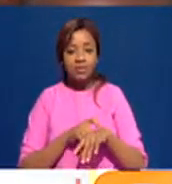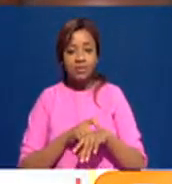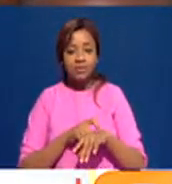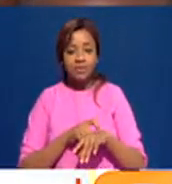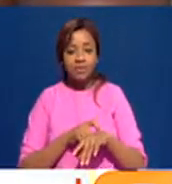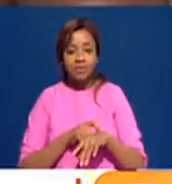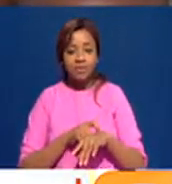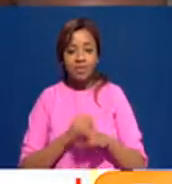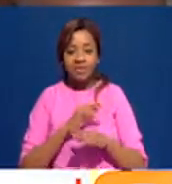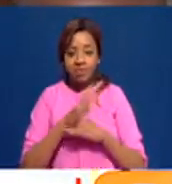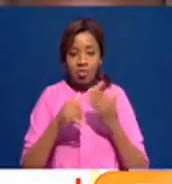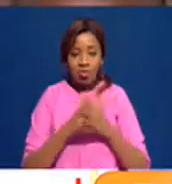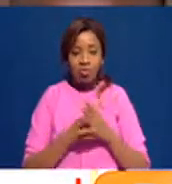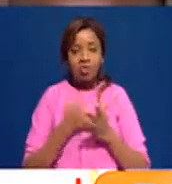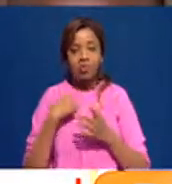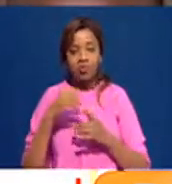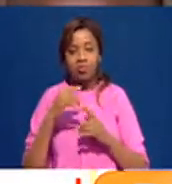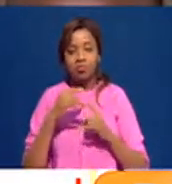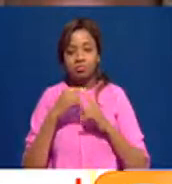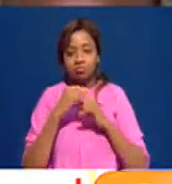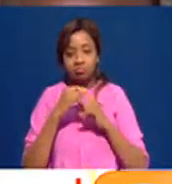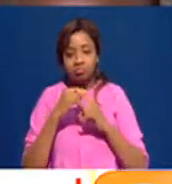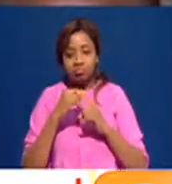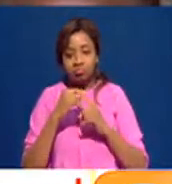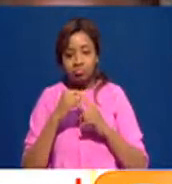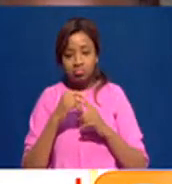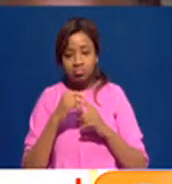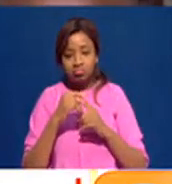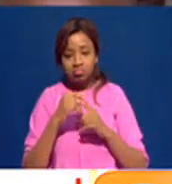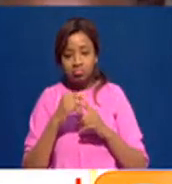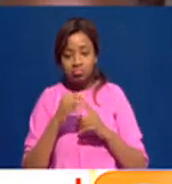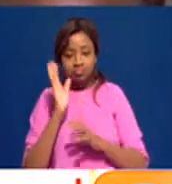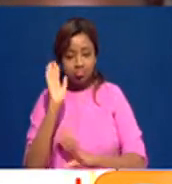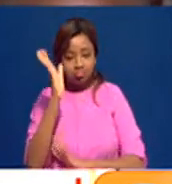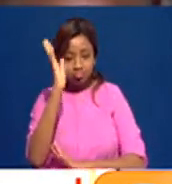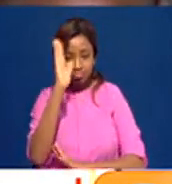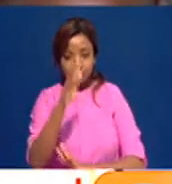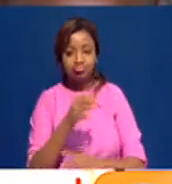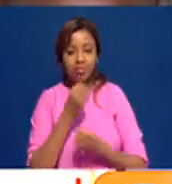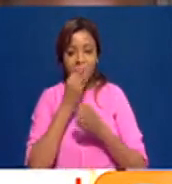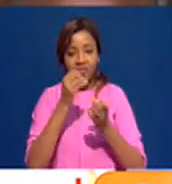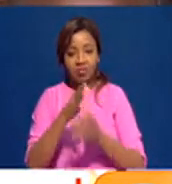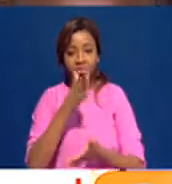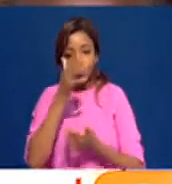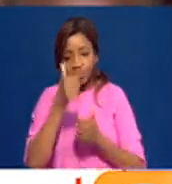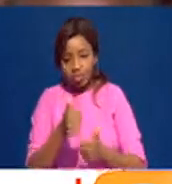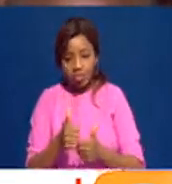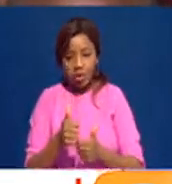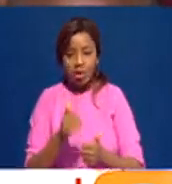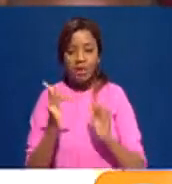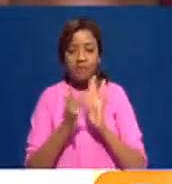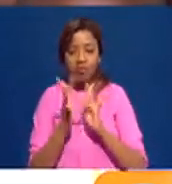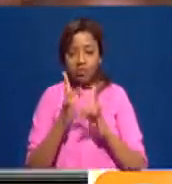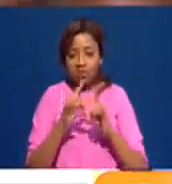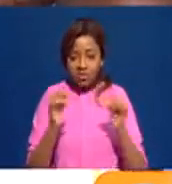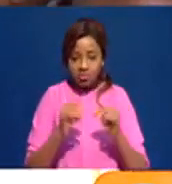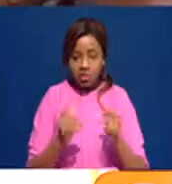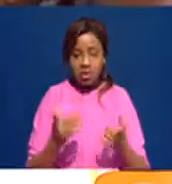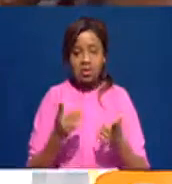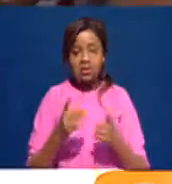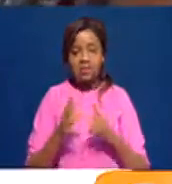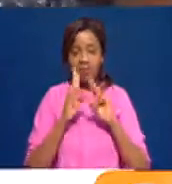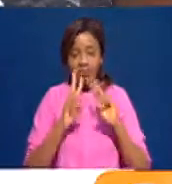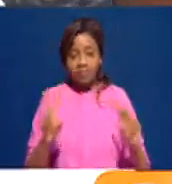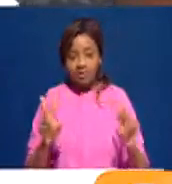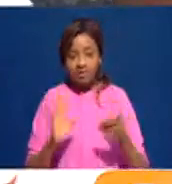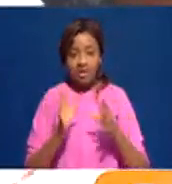speaking one common message, the good news of our Lord Jesus Christ, the news of peace, the news of reconciliation, and